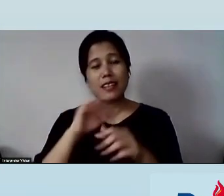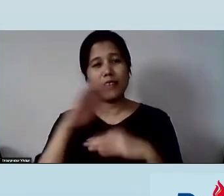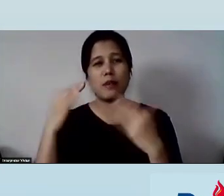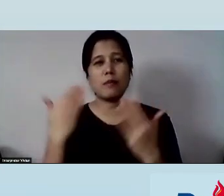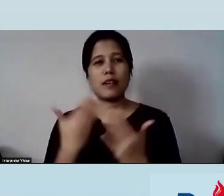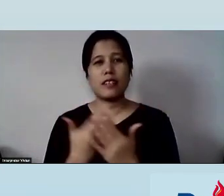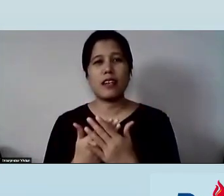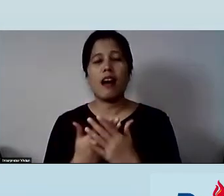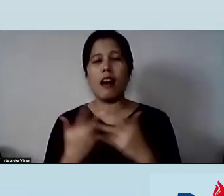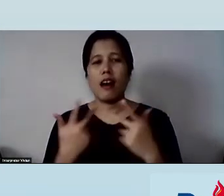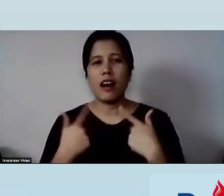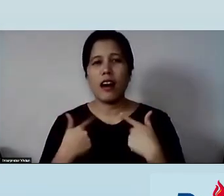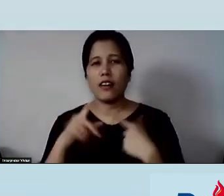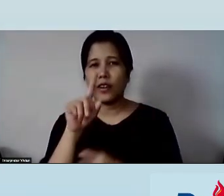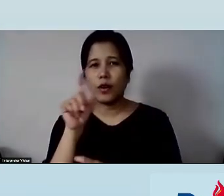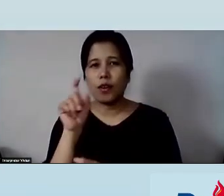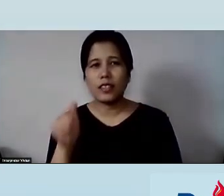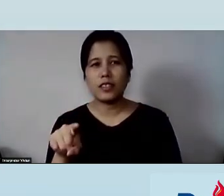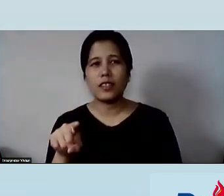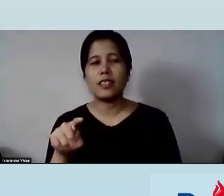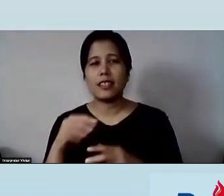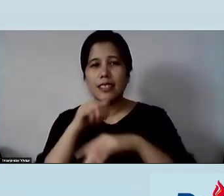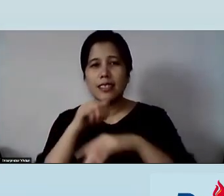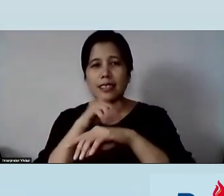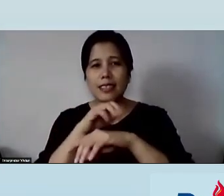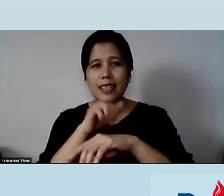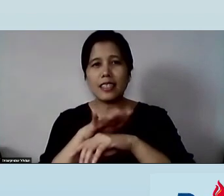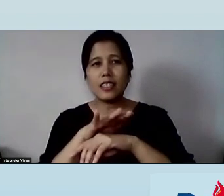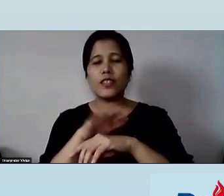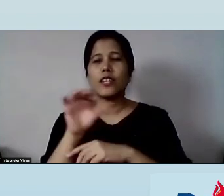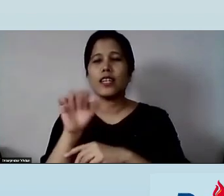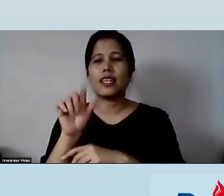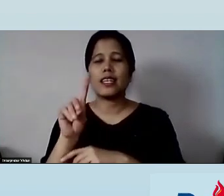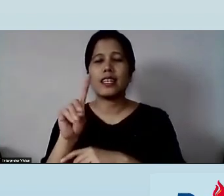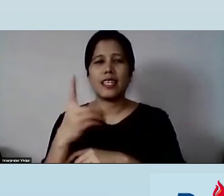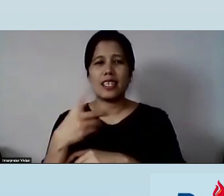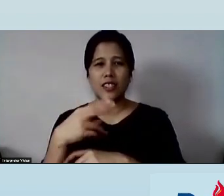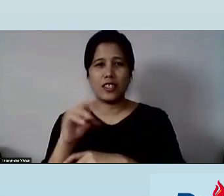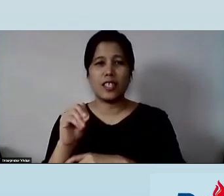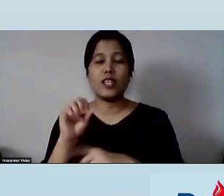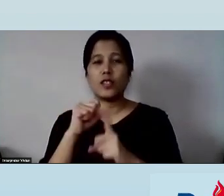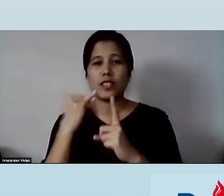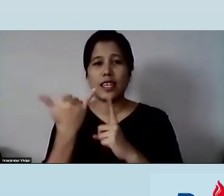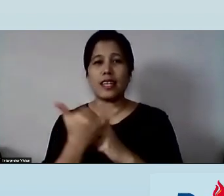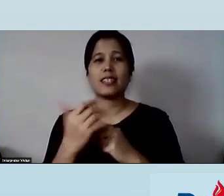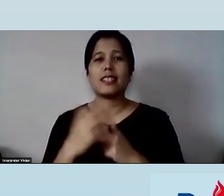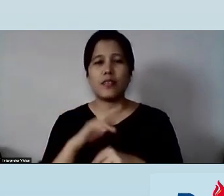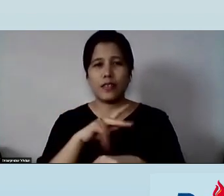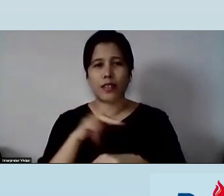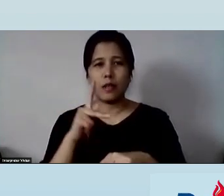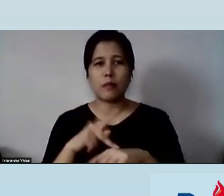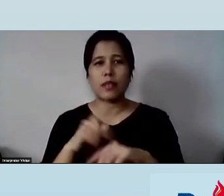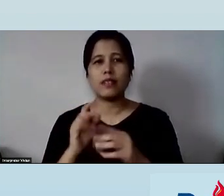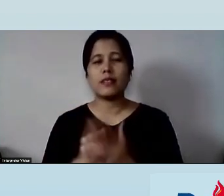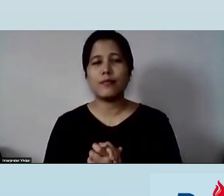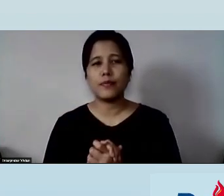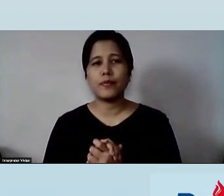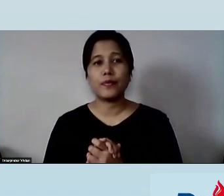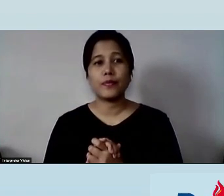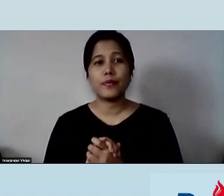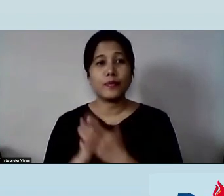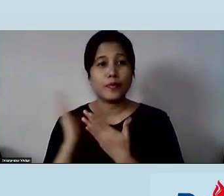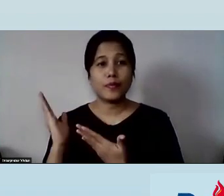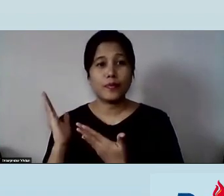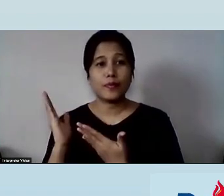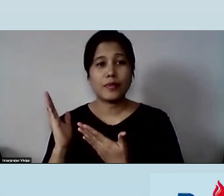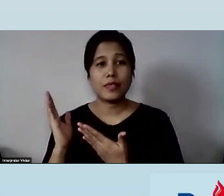further questions, please send it to the ADHD Society page. We'll do our best to address those questions as well, no? And I